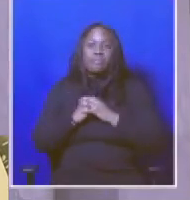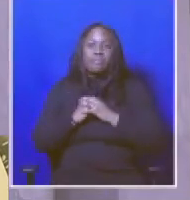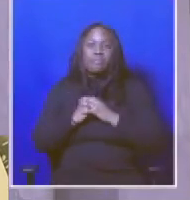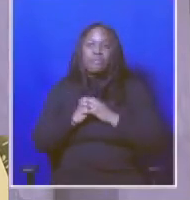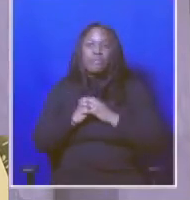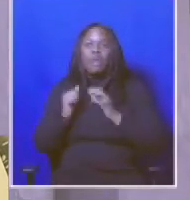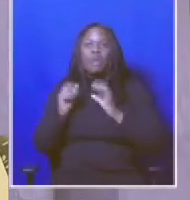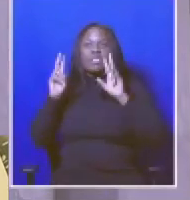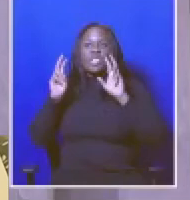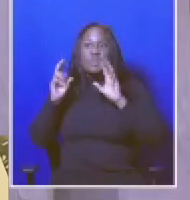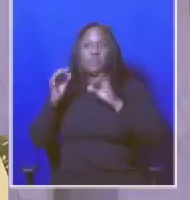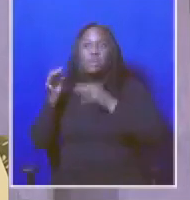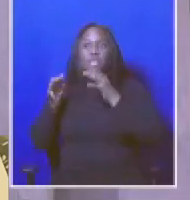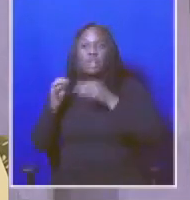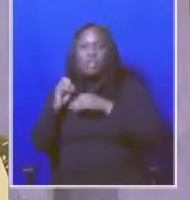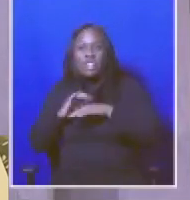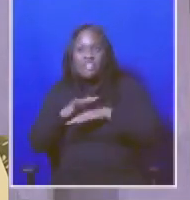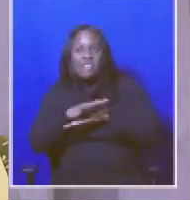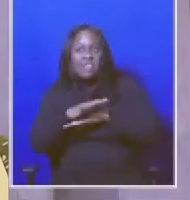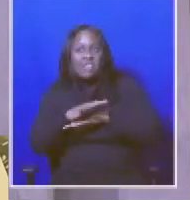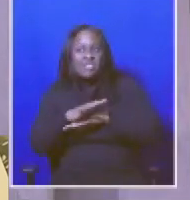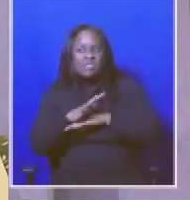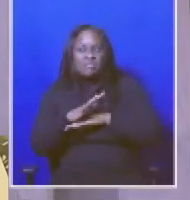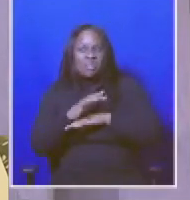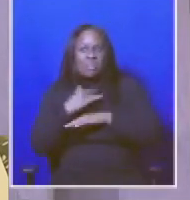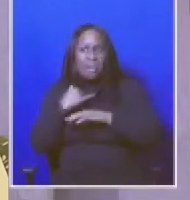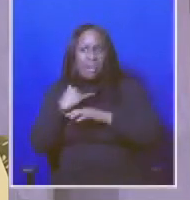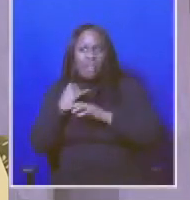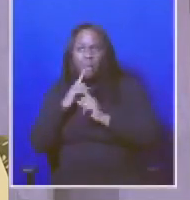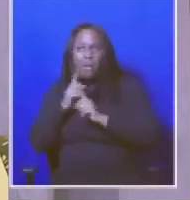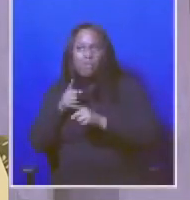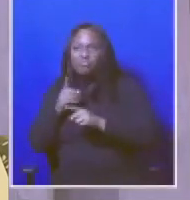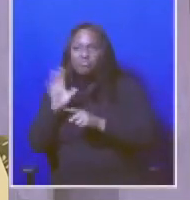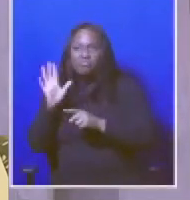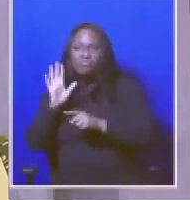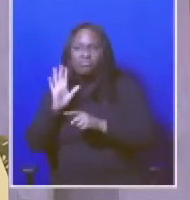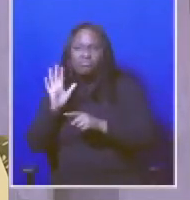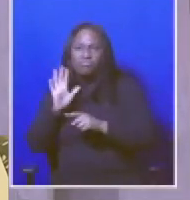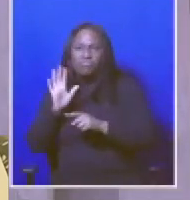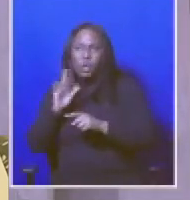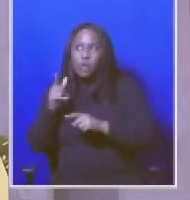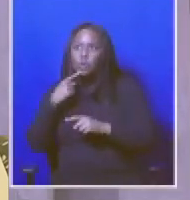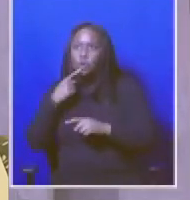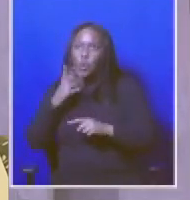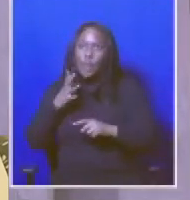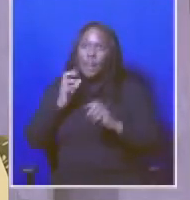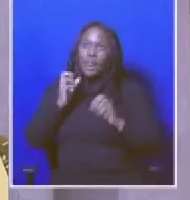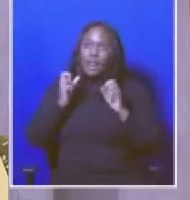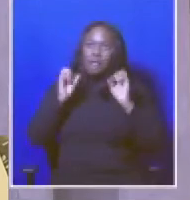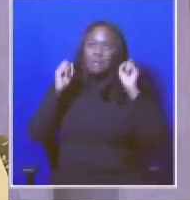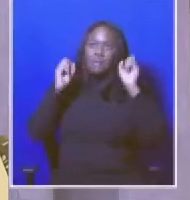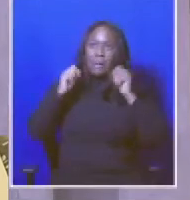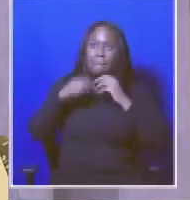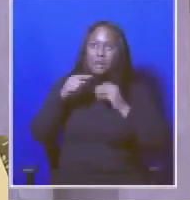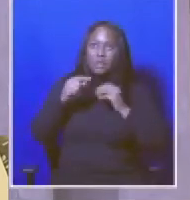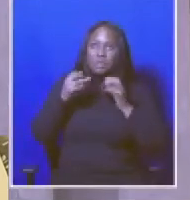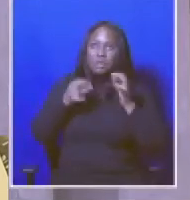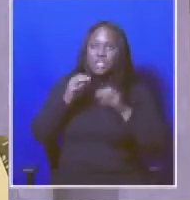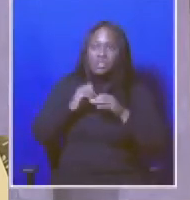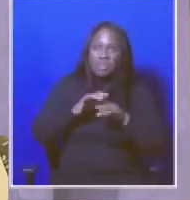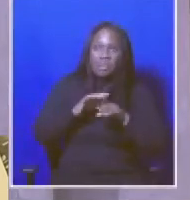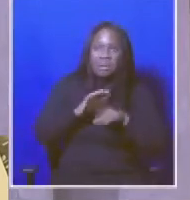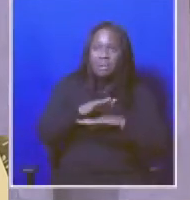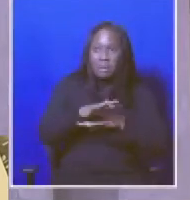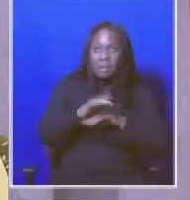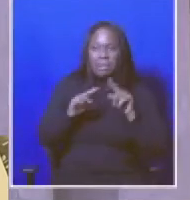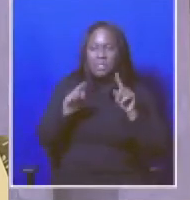political interference because you didn't make any point. You threatened to make a point. I didn't hear it.